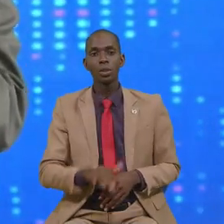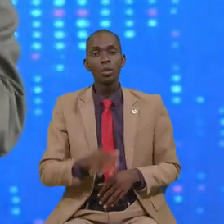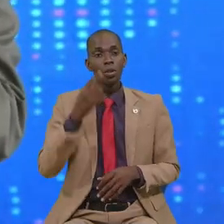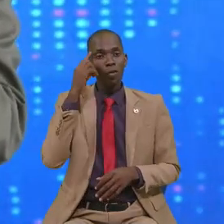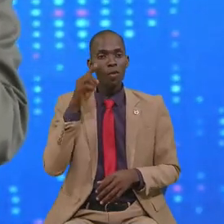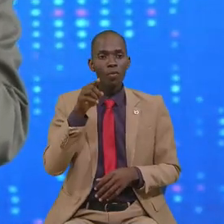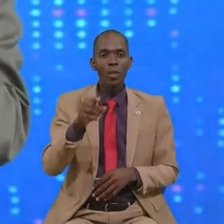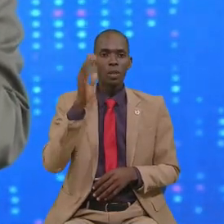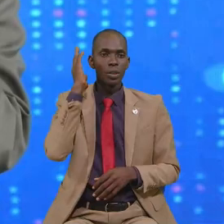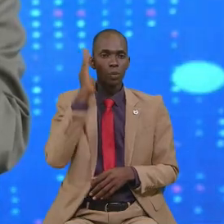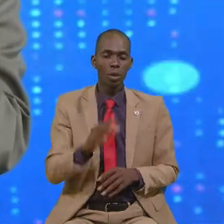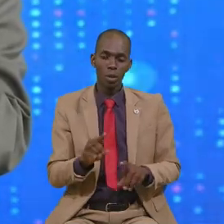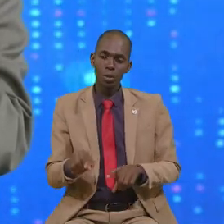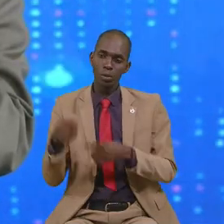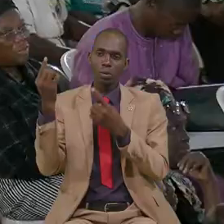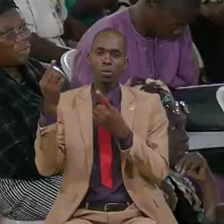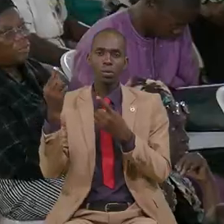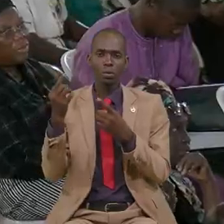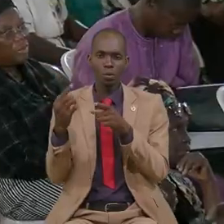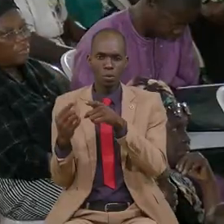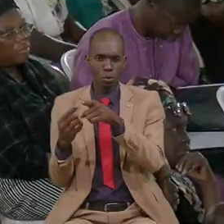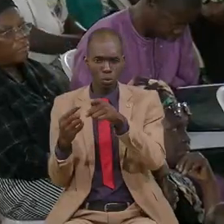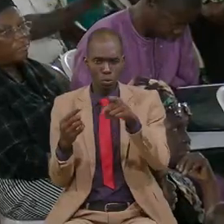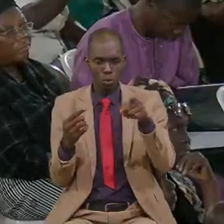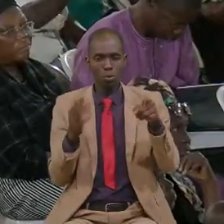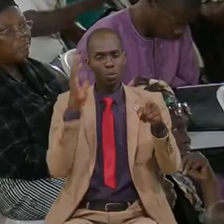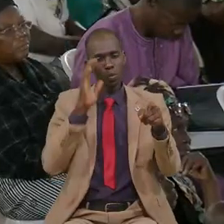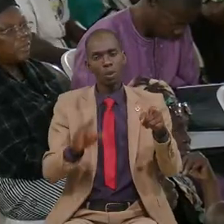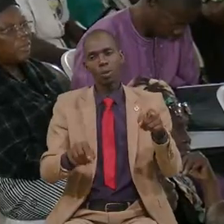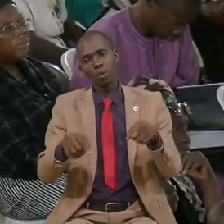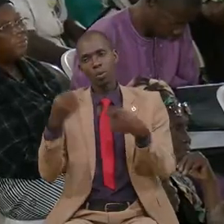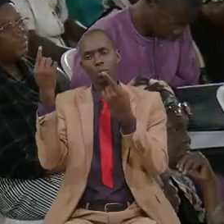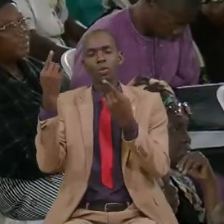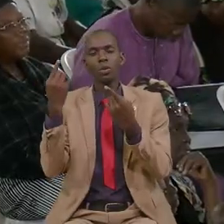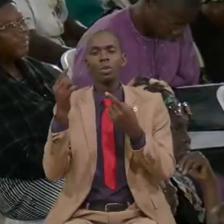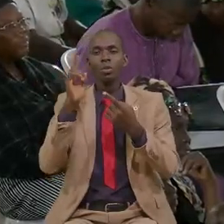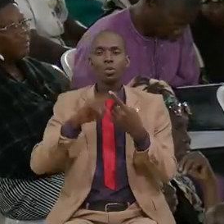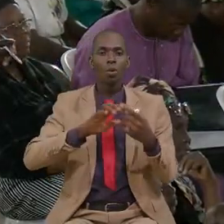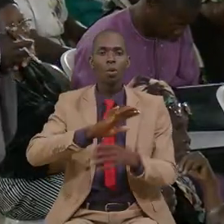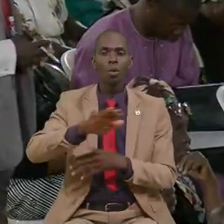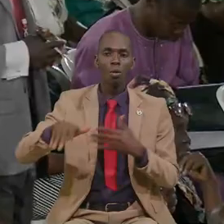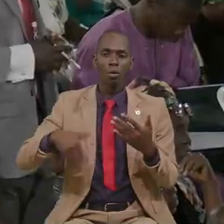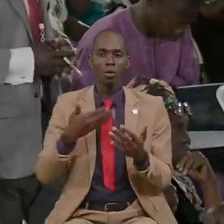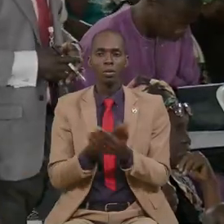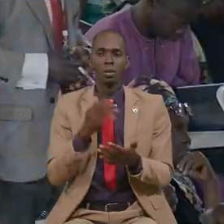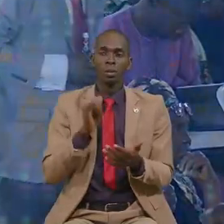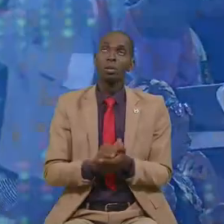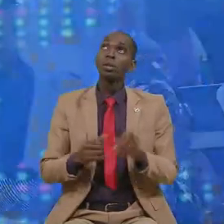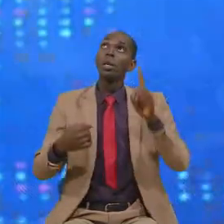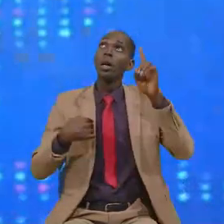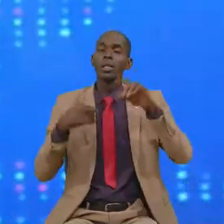shalt go. Somebody there. Thou shalt go to all that I send thee.